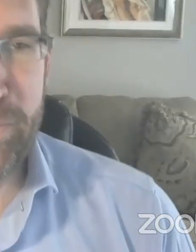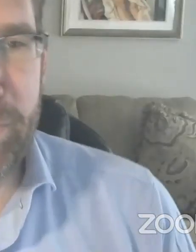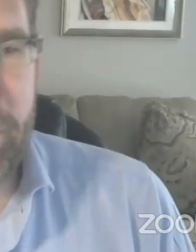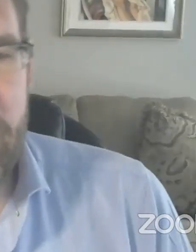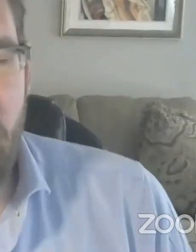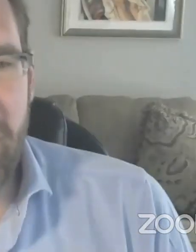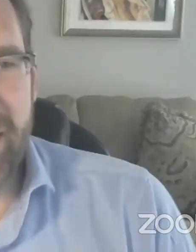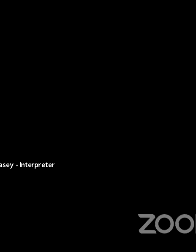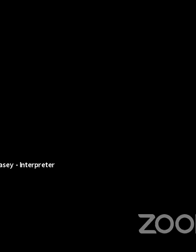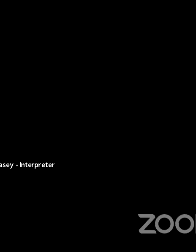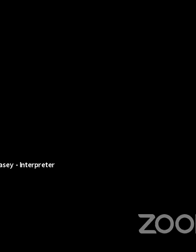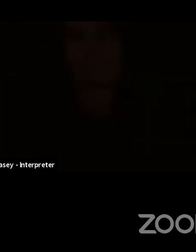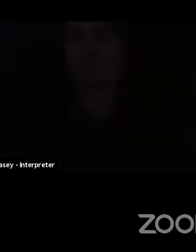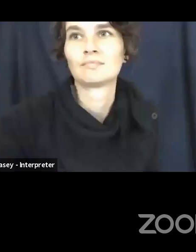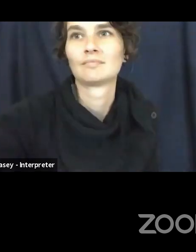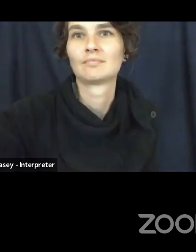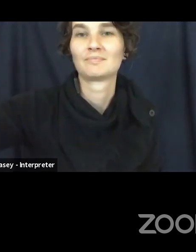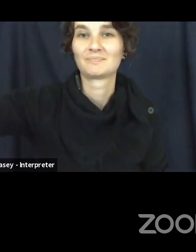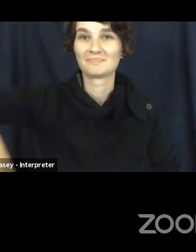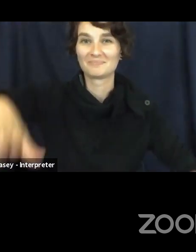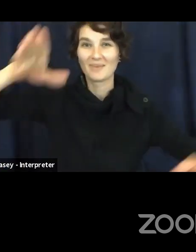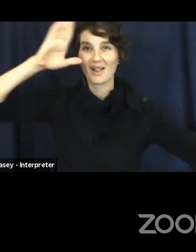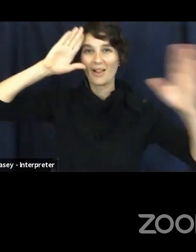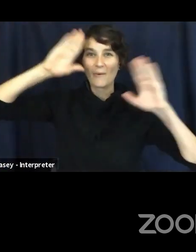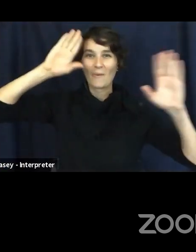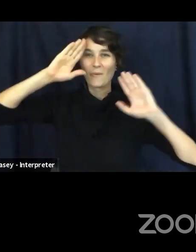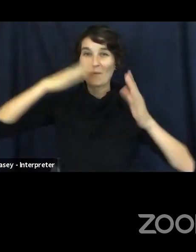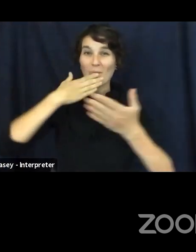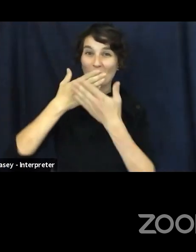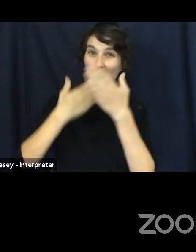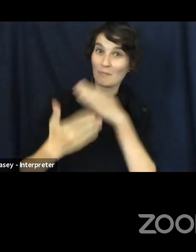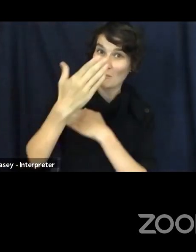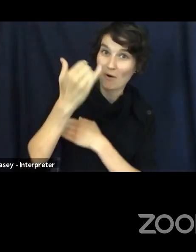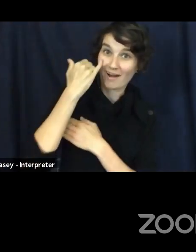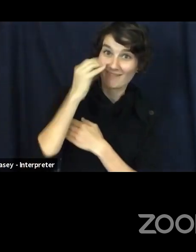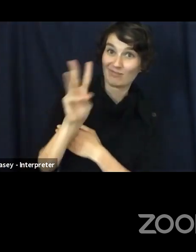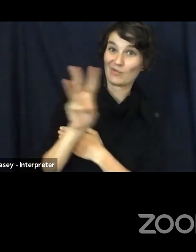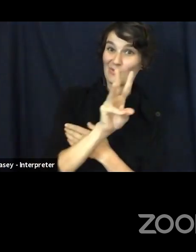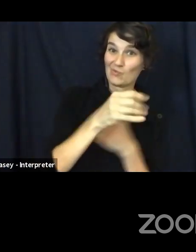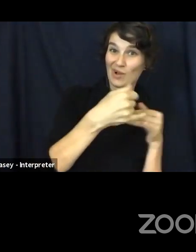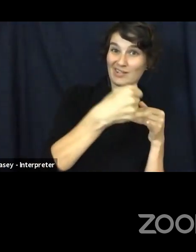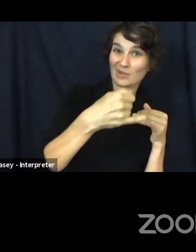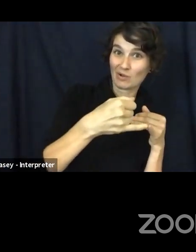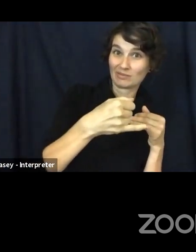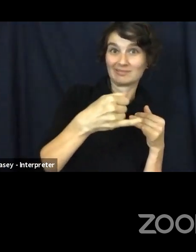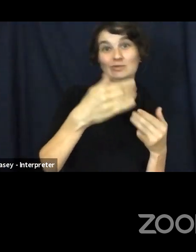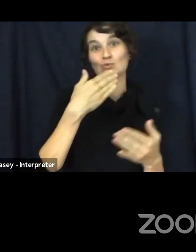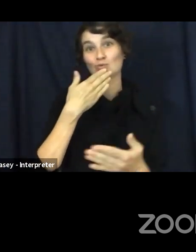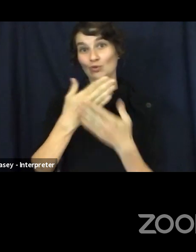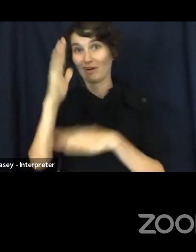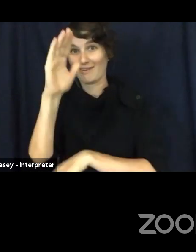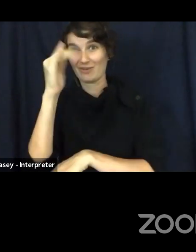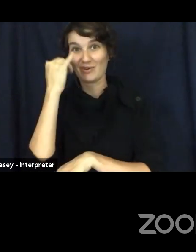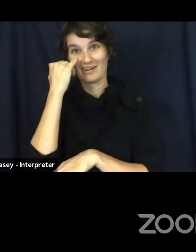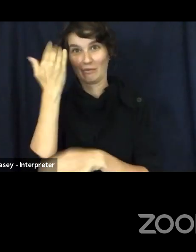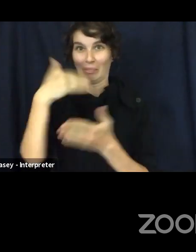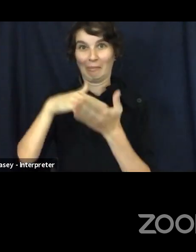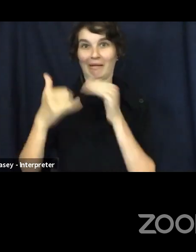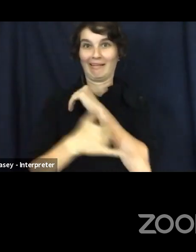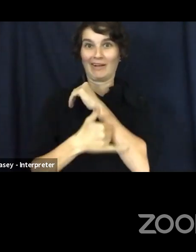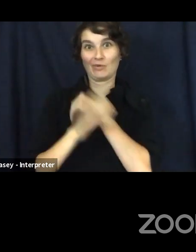Hello, good morning if you're on the West Coast. Good afternoon if you're in the middle of the country or on the East Coast. I'm Douglas Clayton.